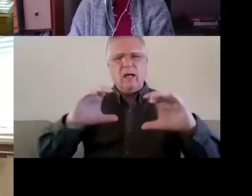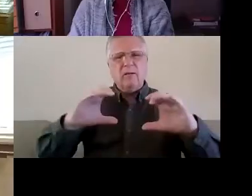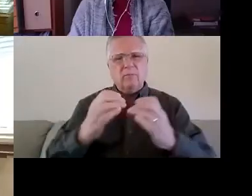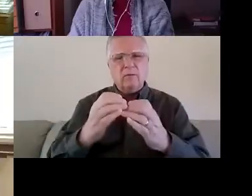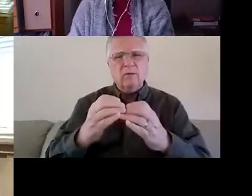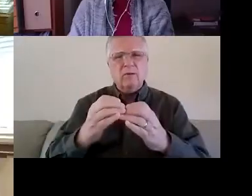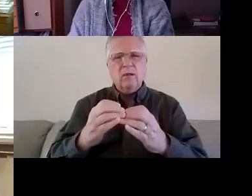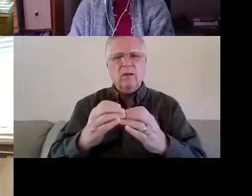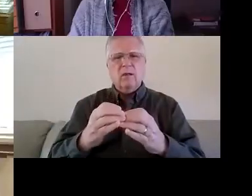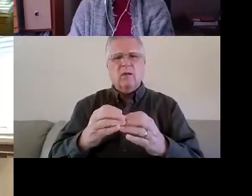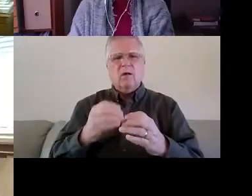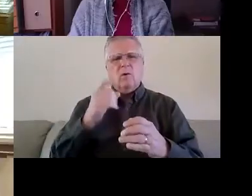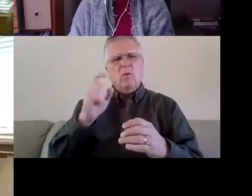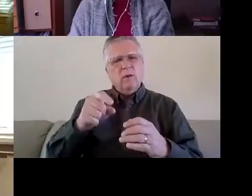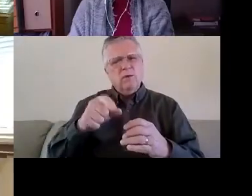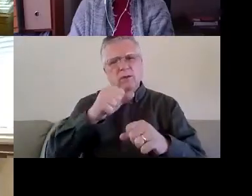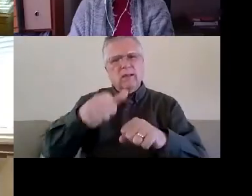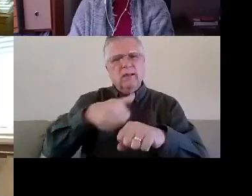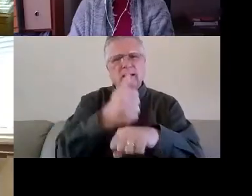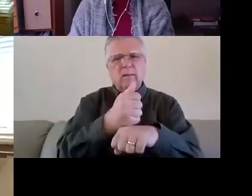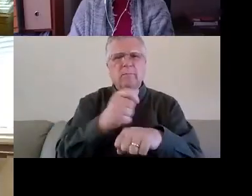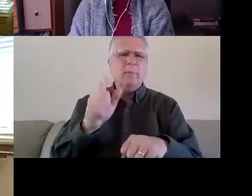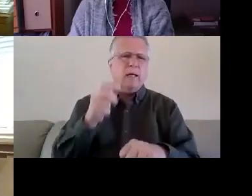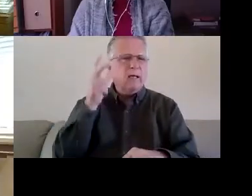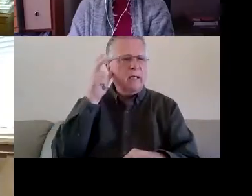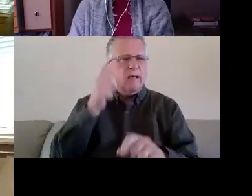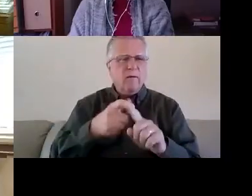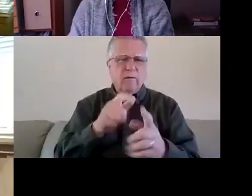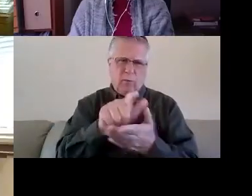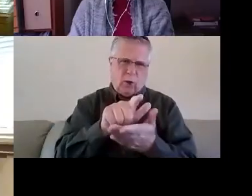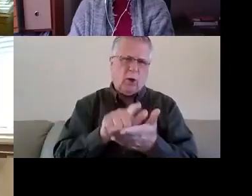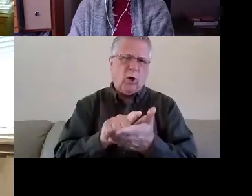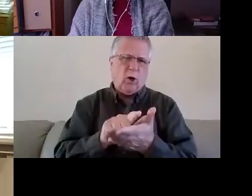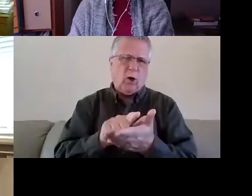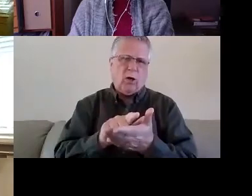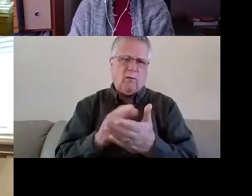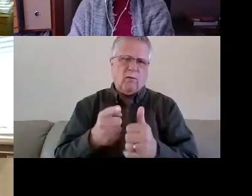should set that up to just, I need to hear from law.